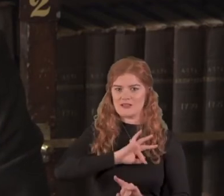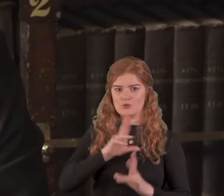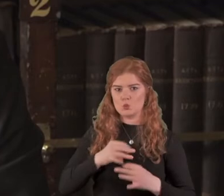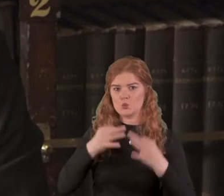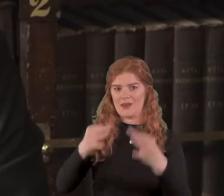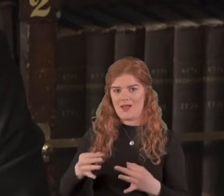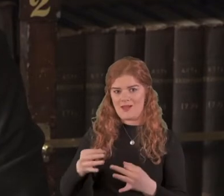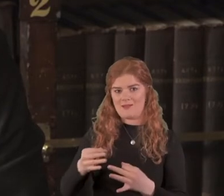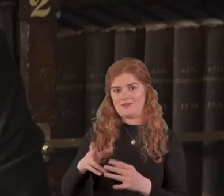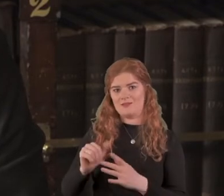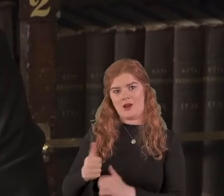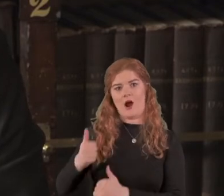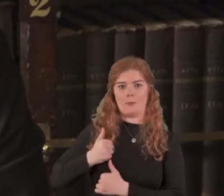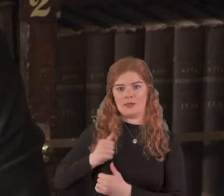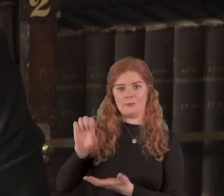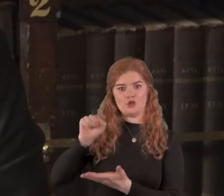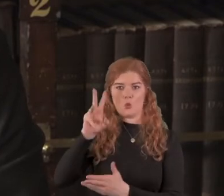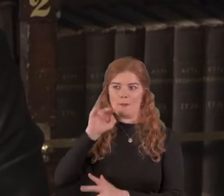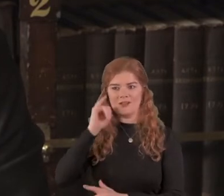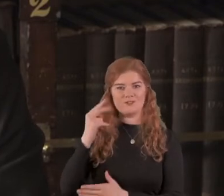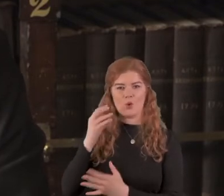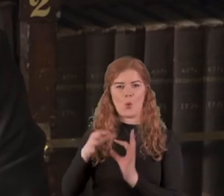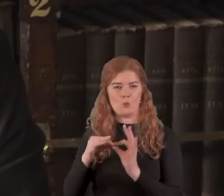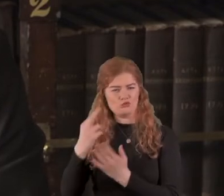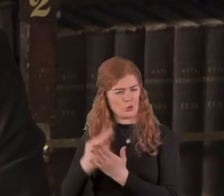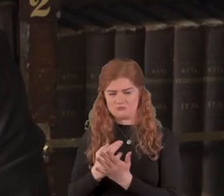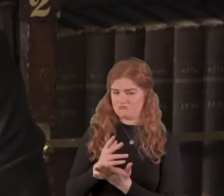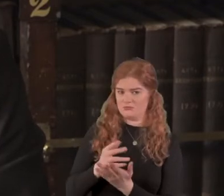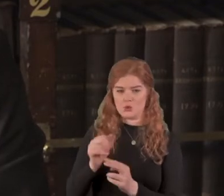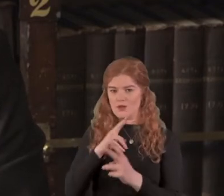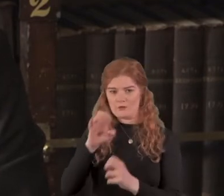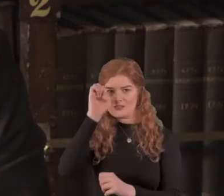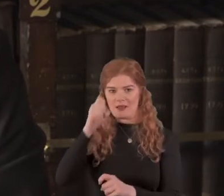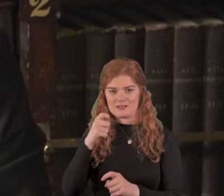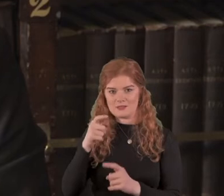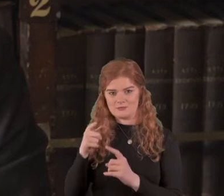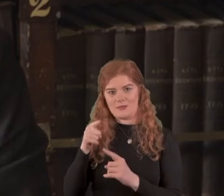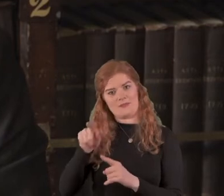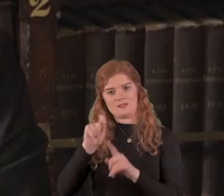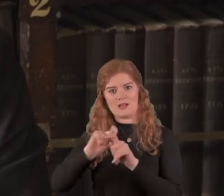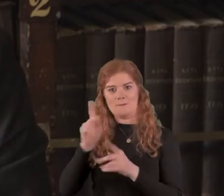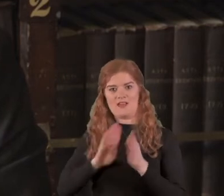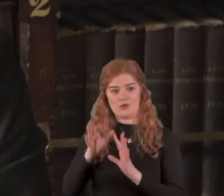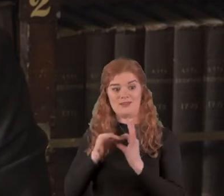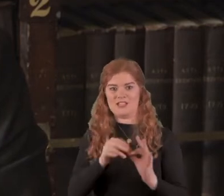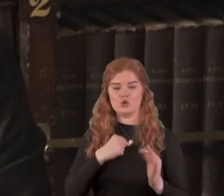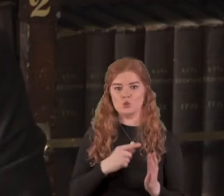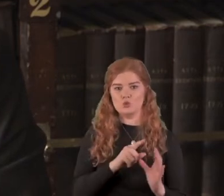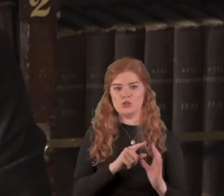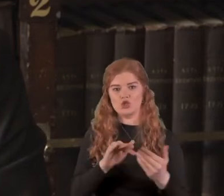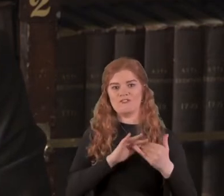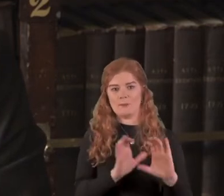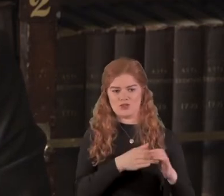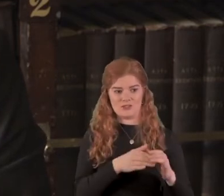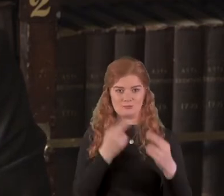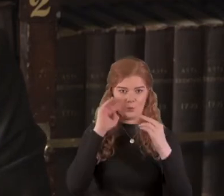the army budget over Home Rule, it's not something one would associate with the Conservative Party, who would traditionally be seen as supporters of